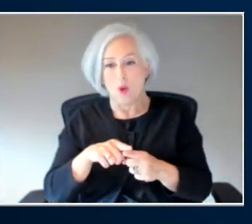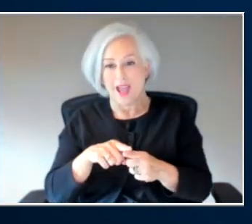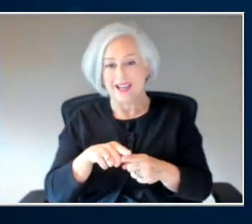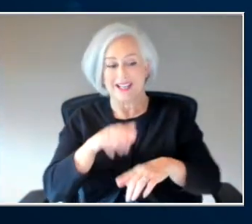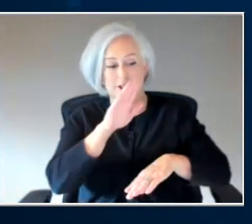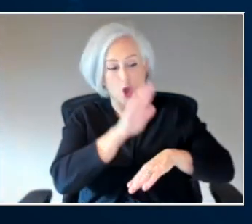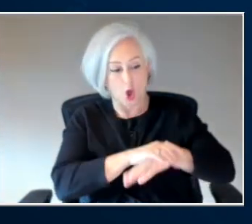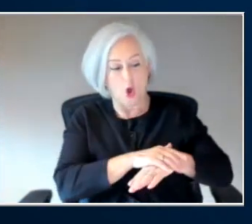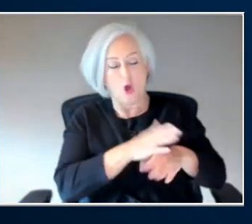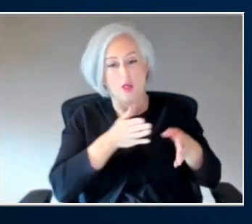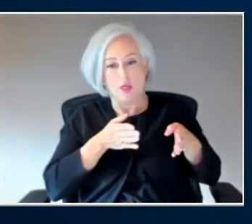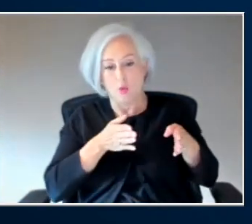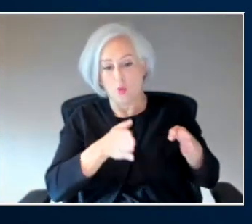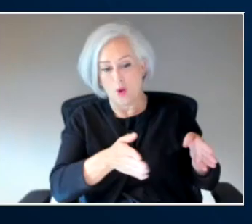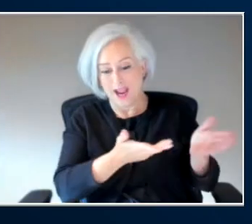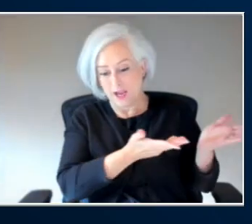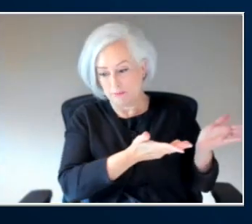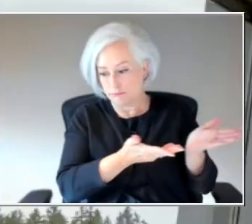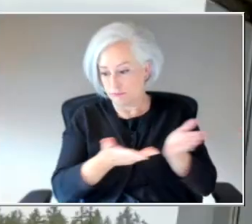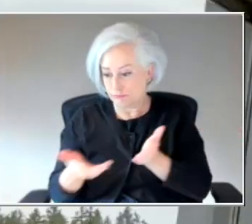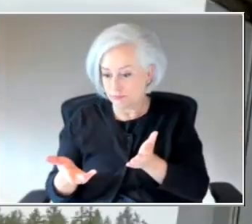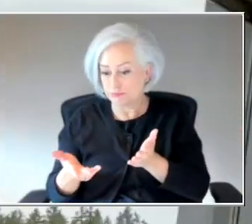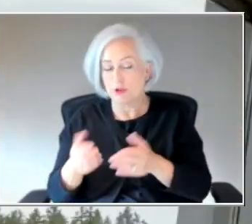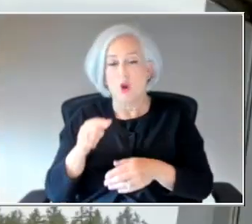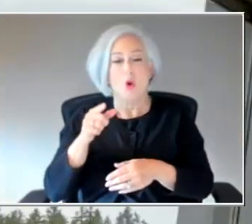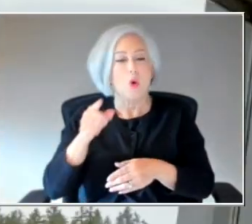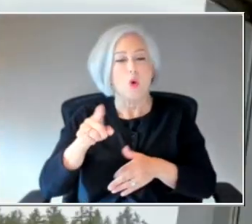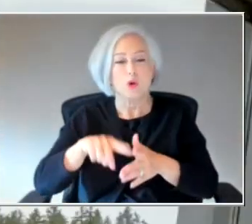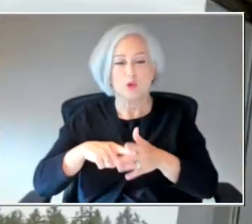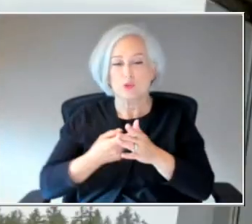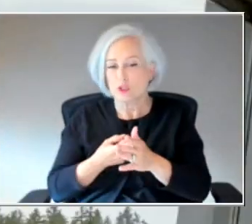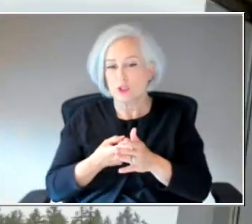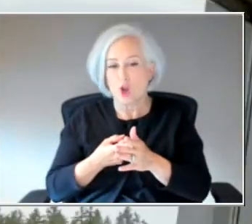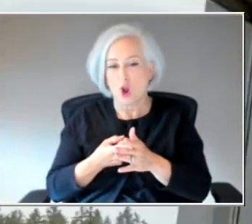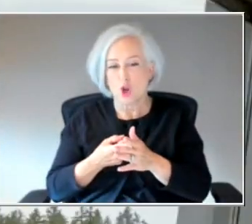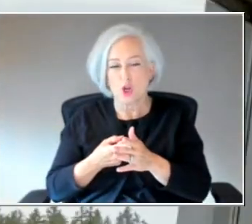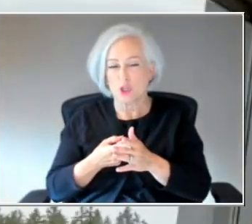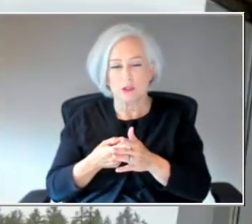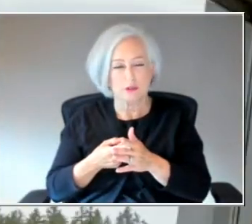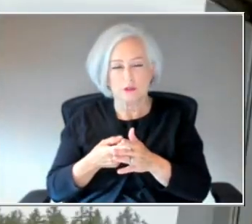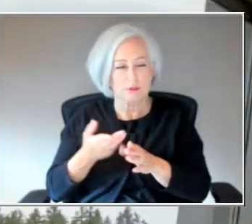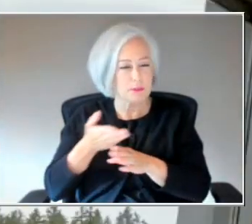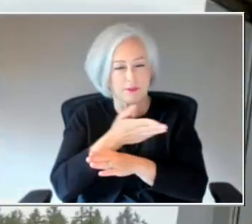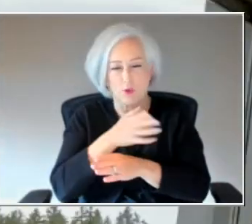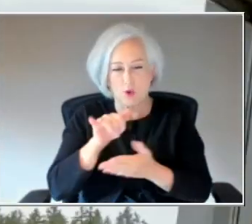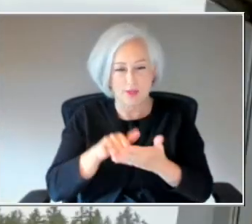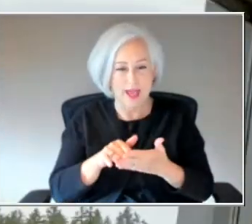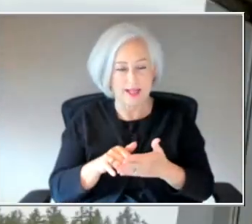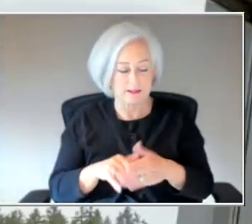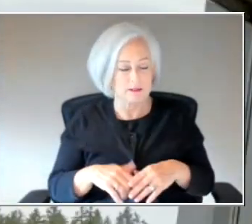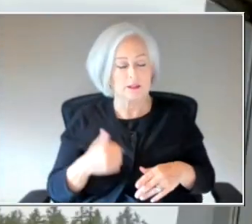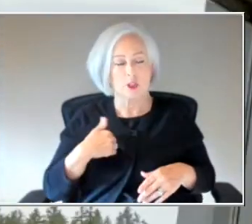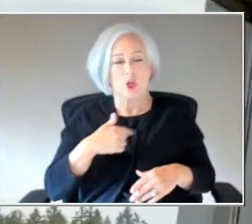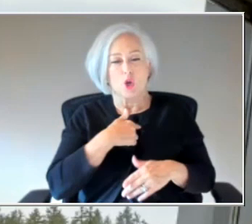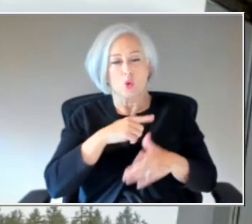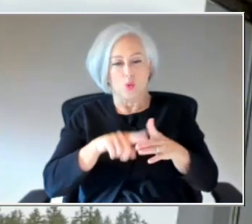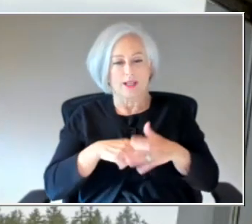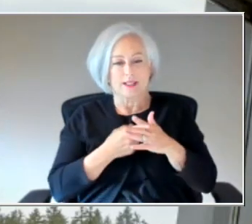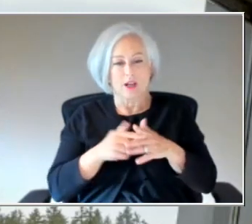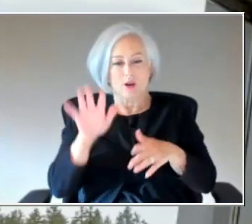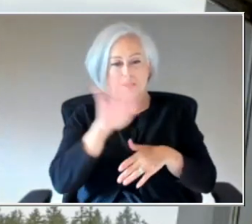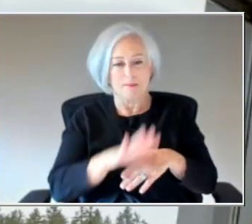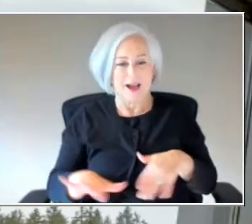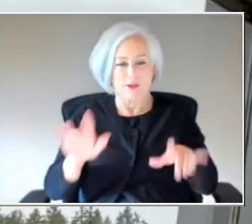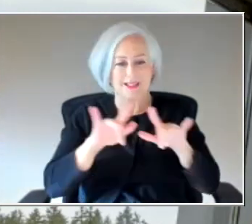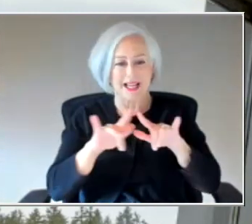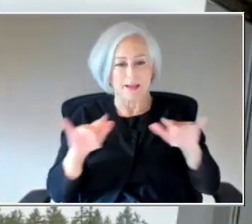in your eyesight before you start? We start about the same time, like when Stacey went back,